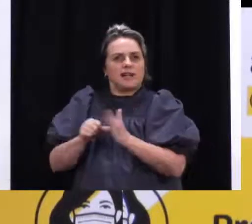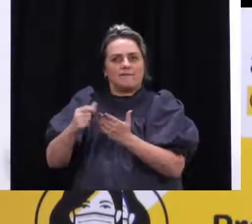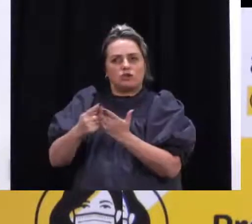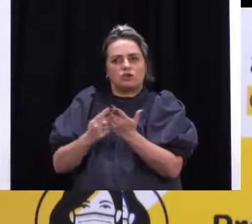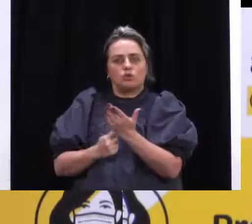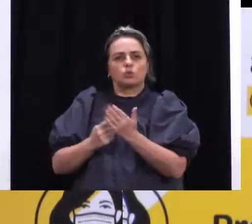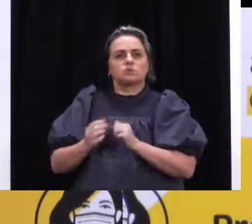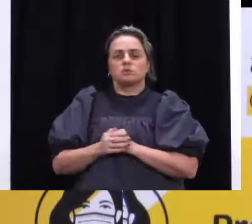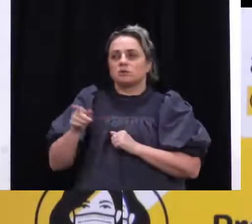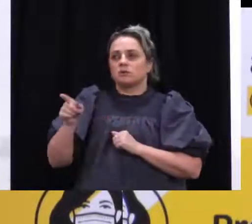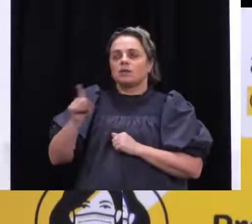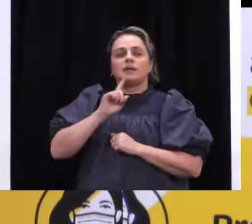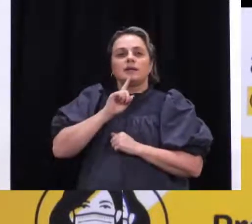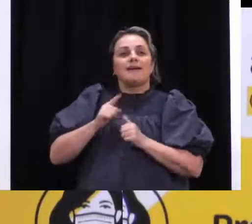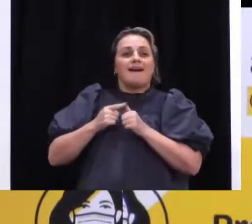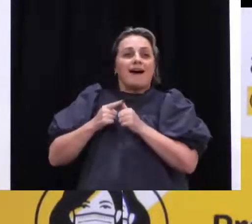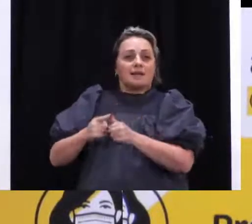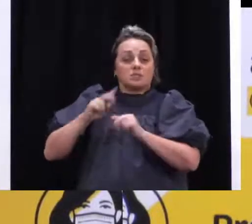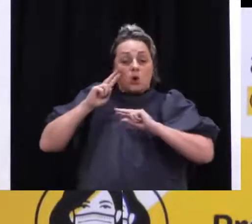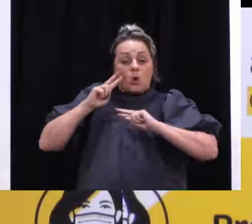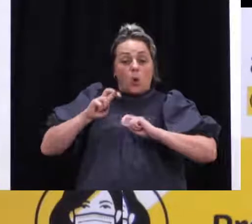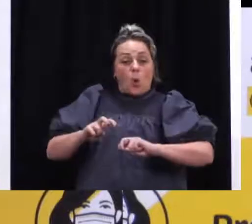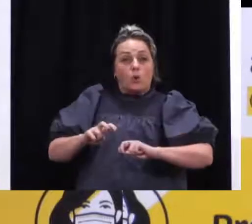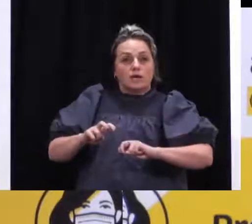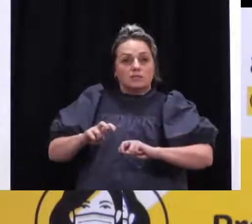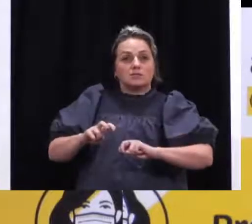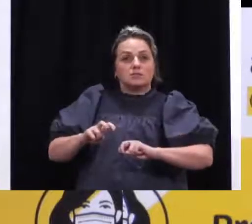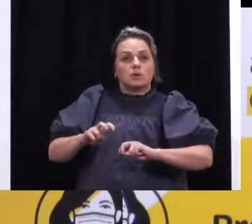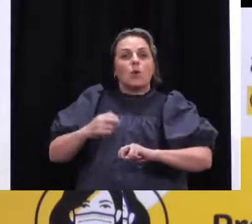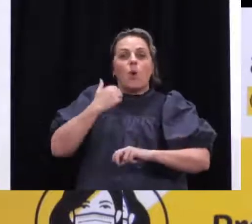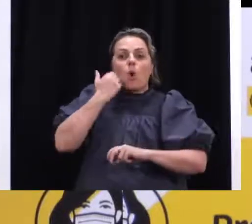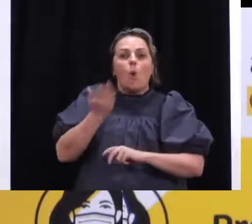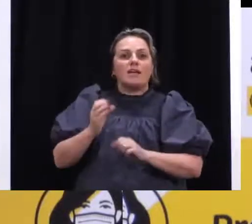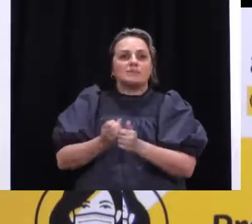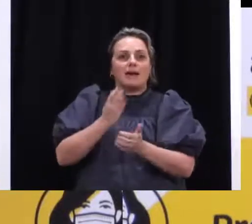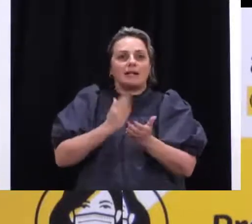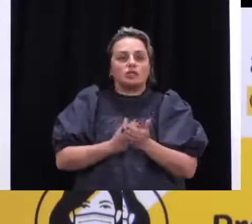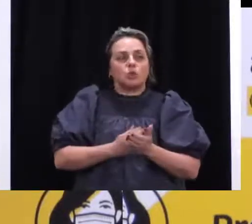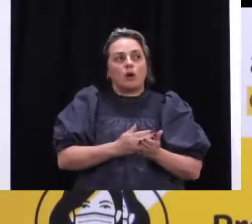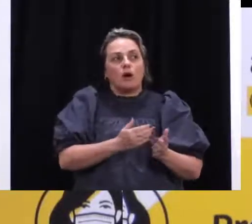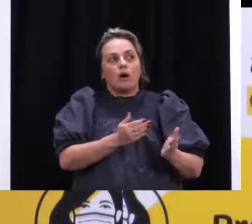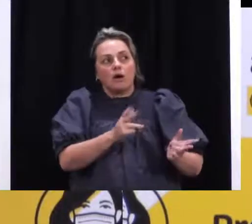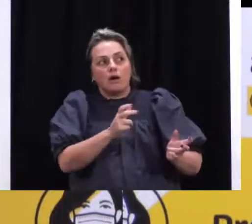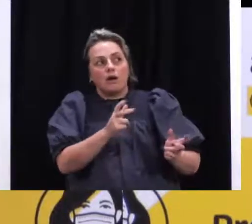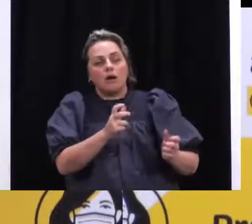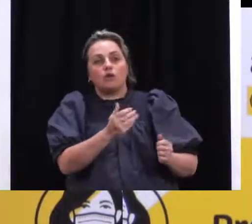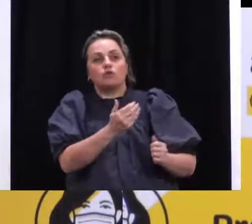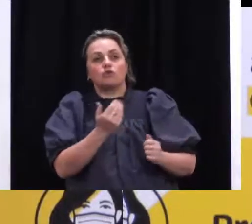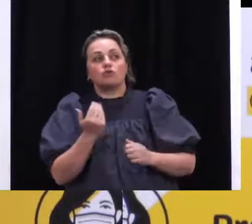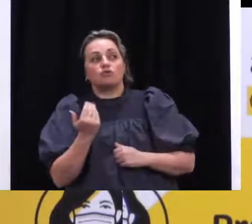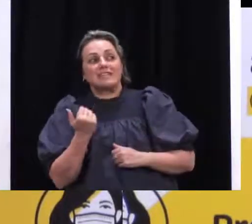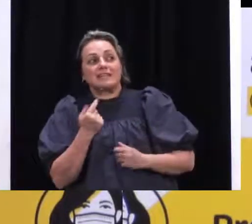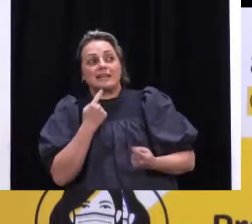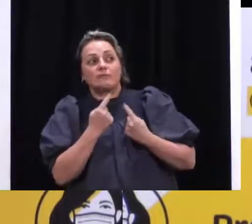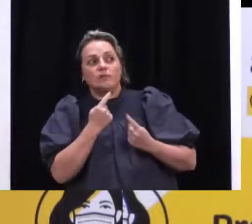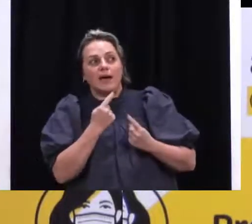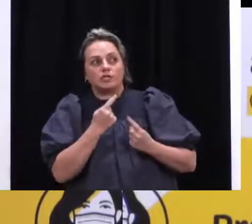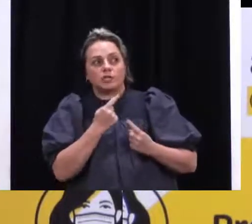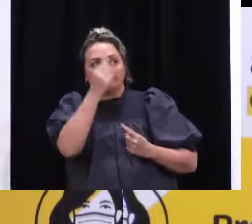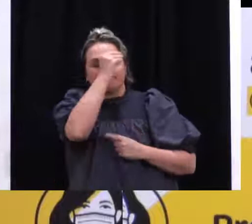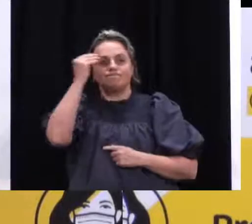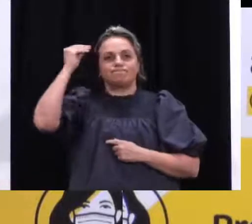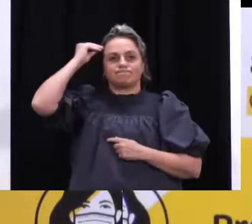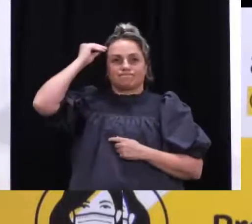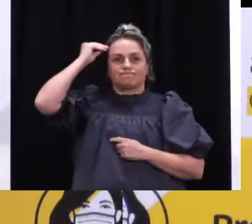IPC audits that we do on a regular cycle take into account the latest information about what we know about the virus. So, of